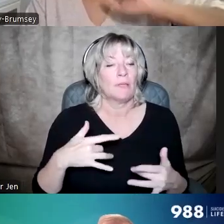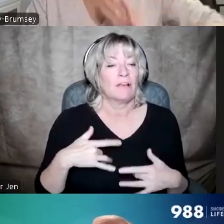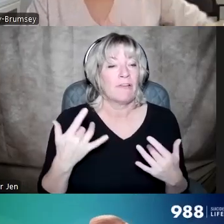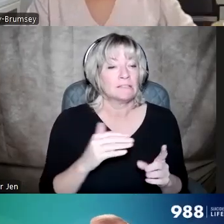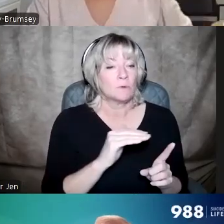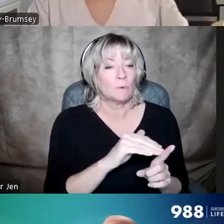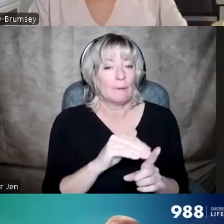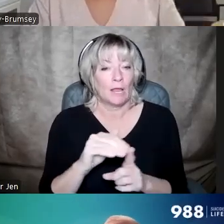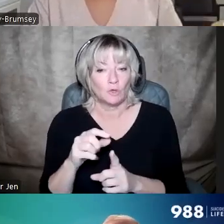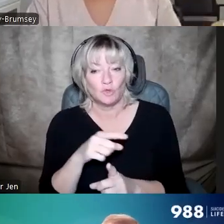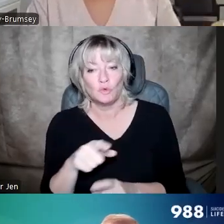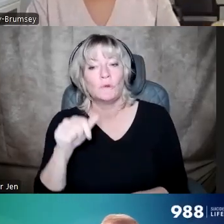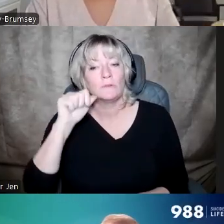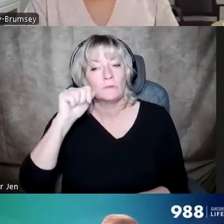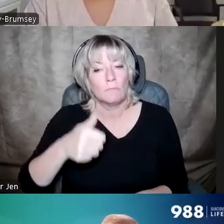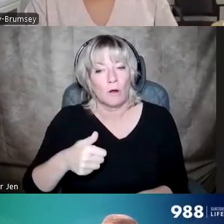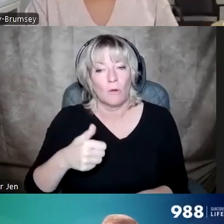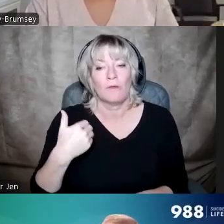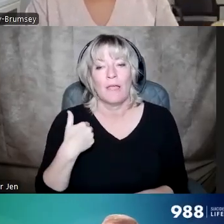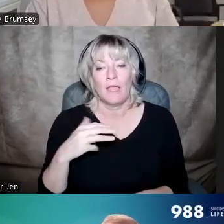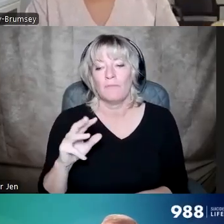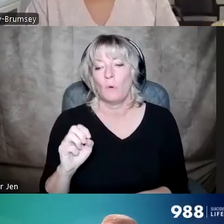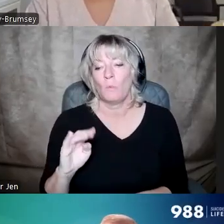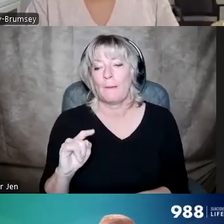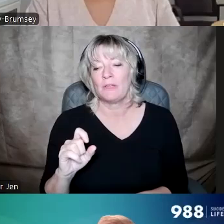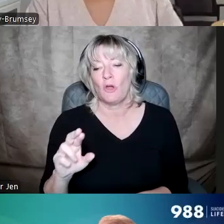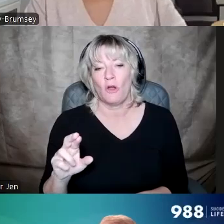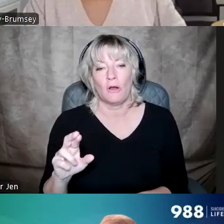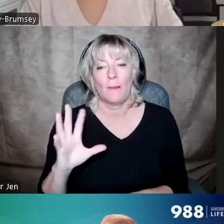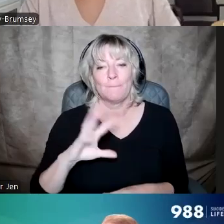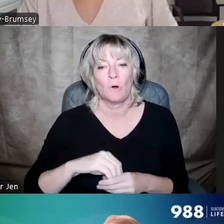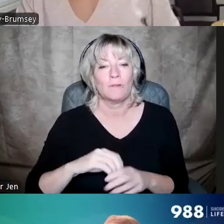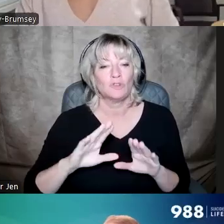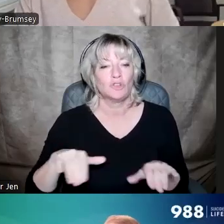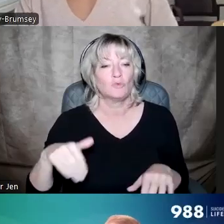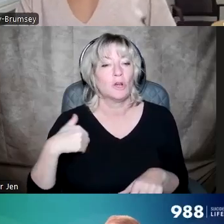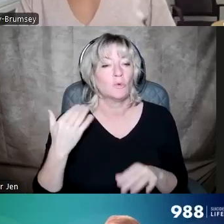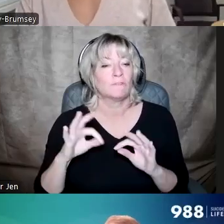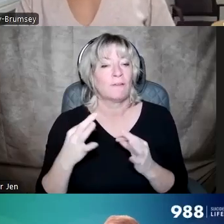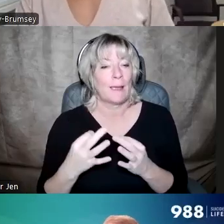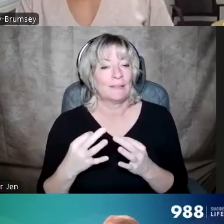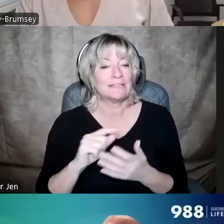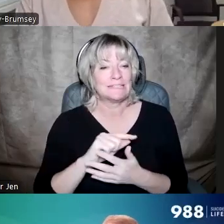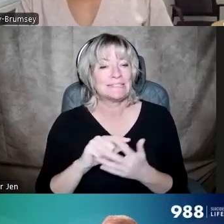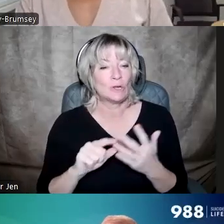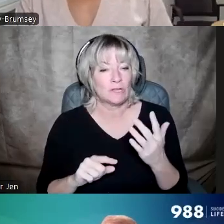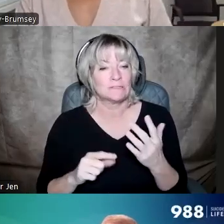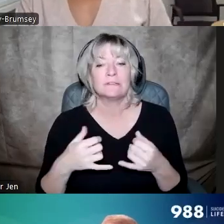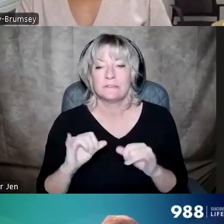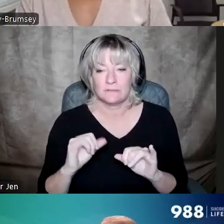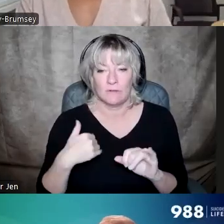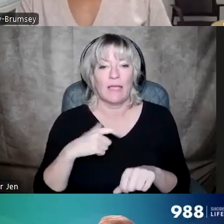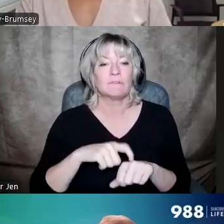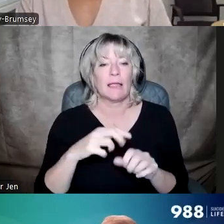reminder, tomorrow there is a webinar as part of our Children, Youth, and Families series, where there's still time to